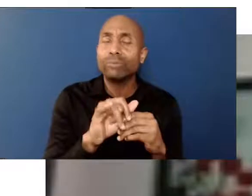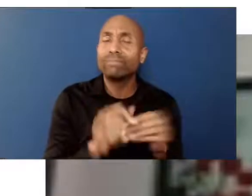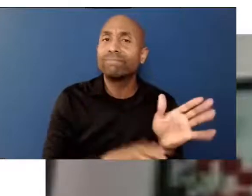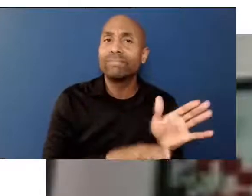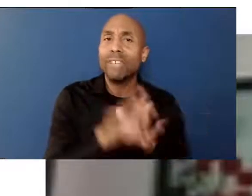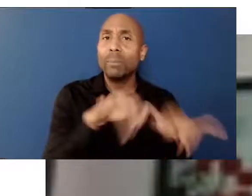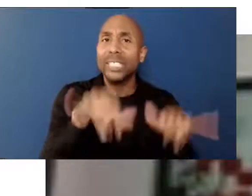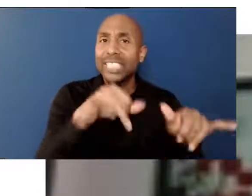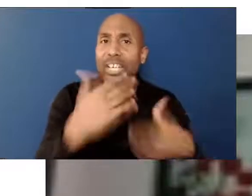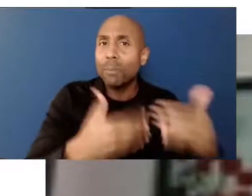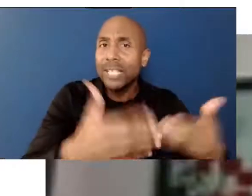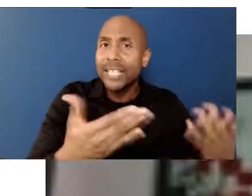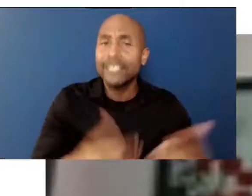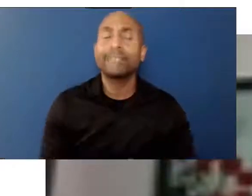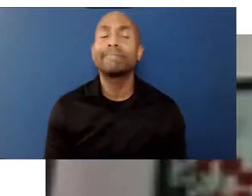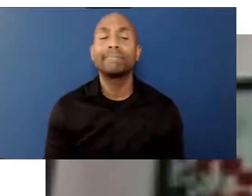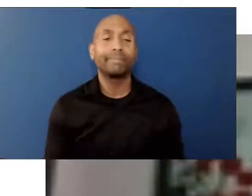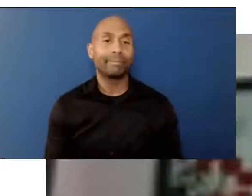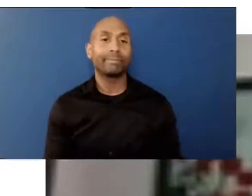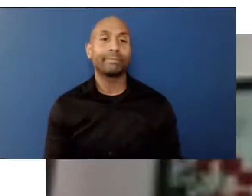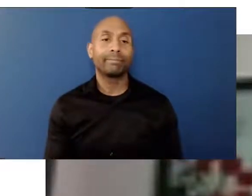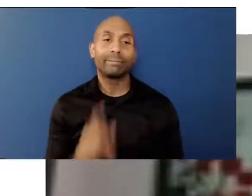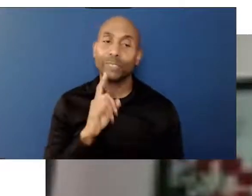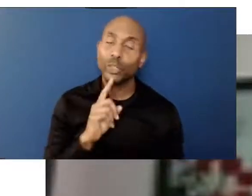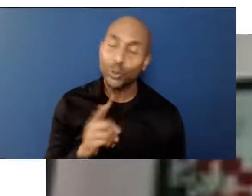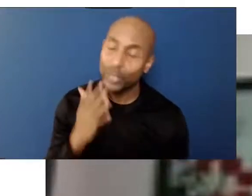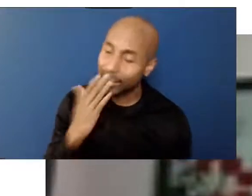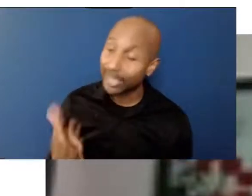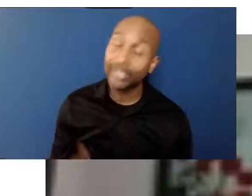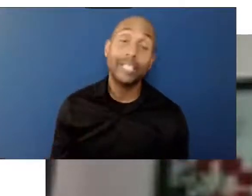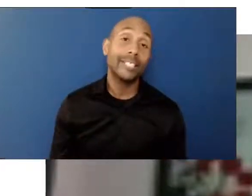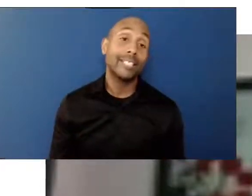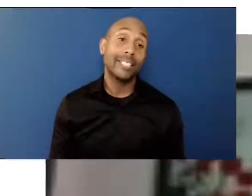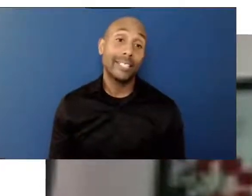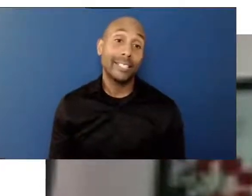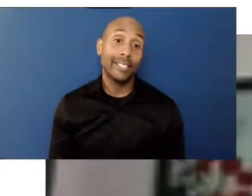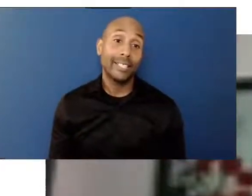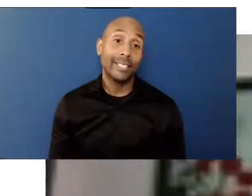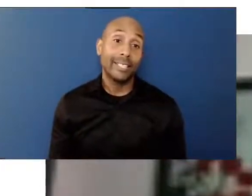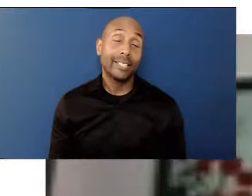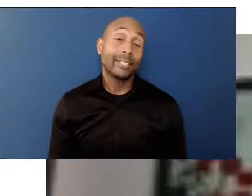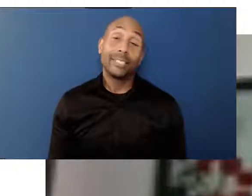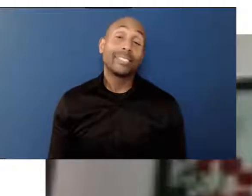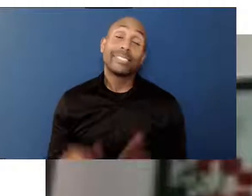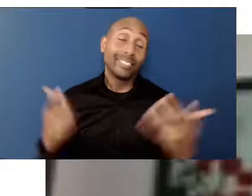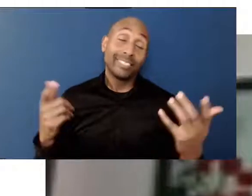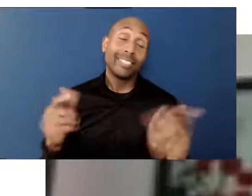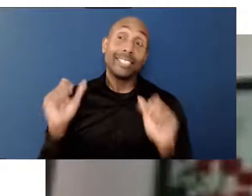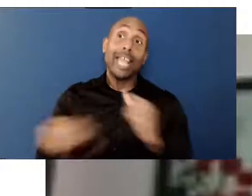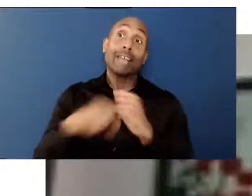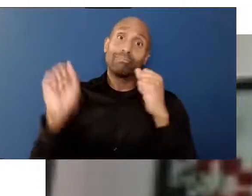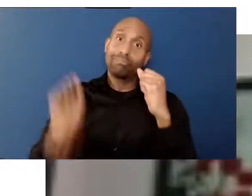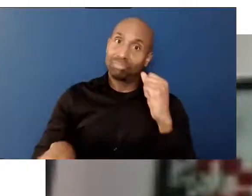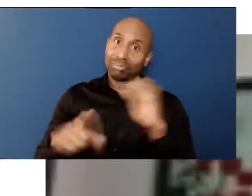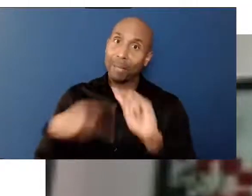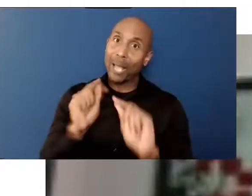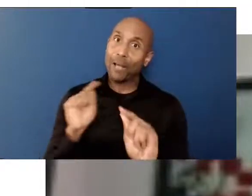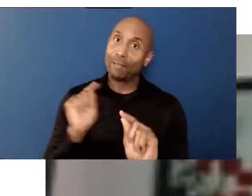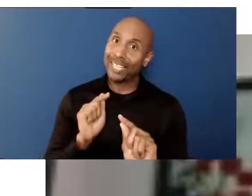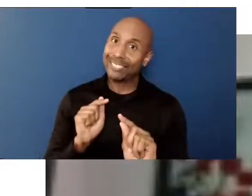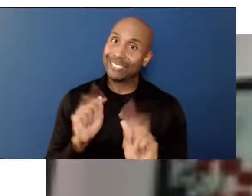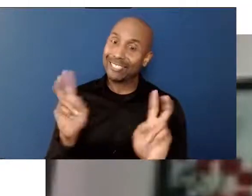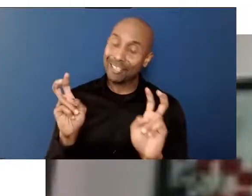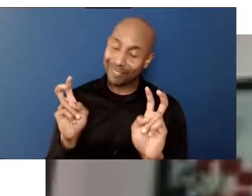Yeah, no, thank you. And this is one of those topics that could be a session in itself. So I'll try to synthesize it, but it is